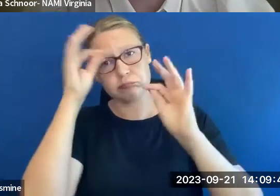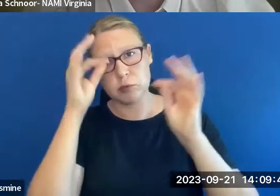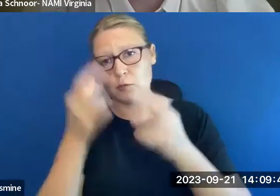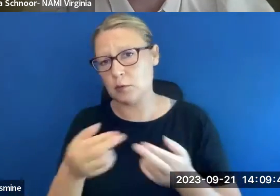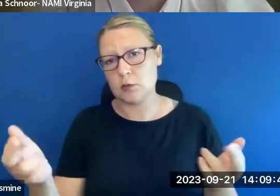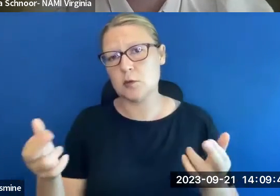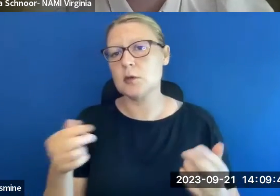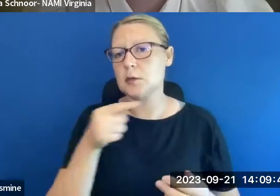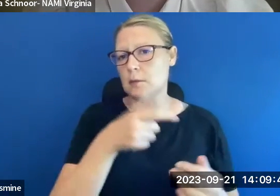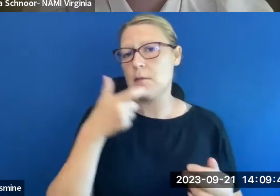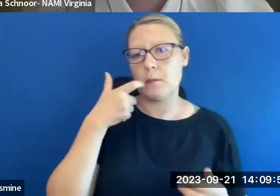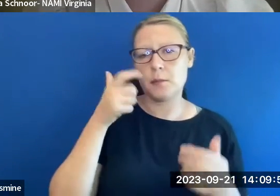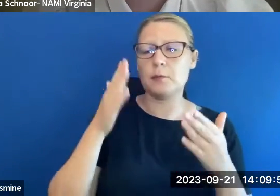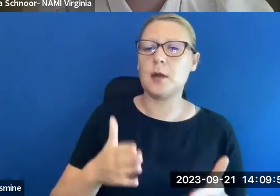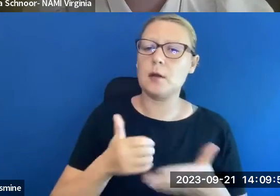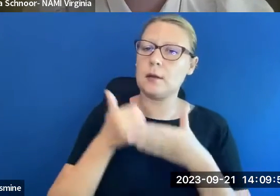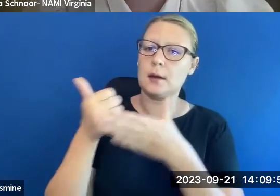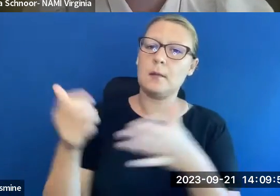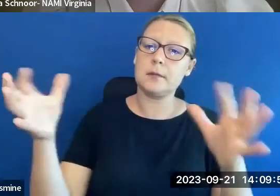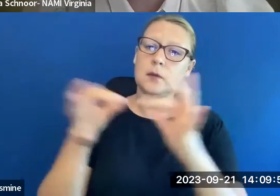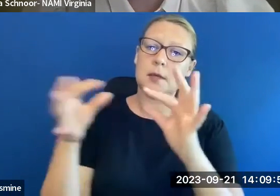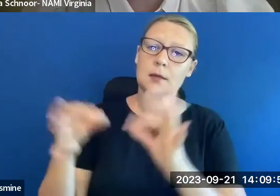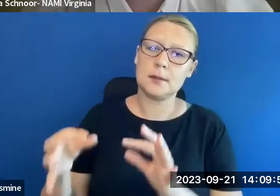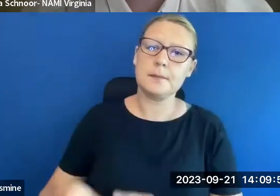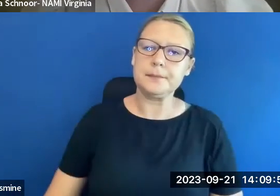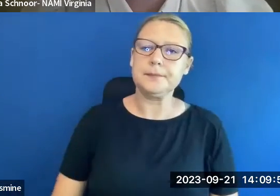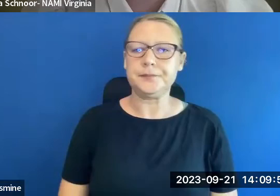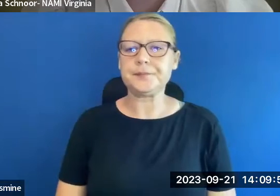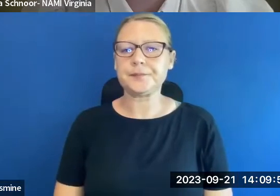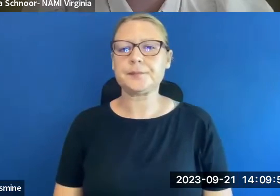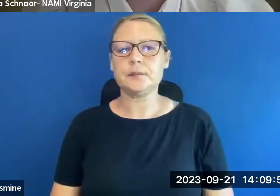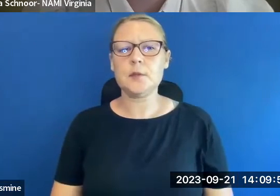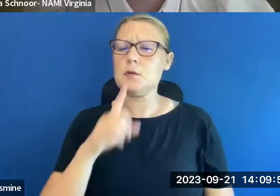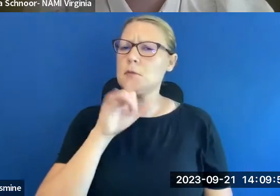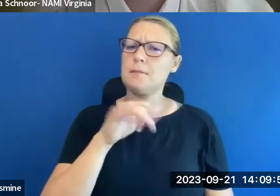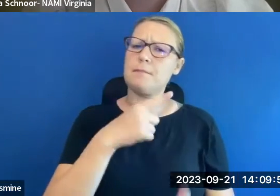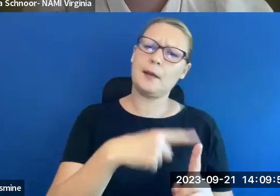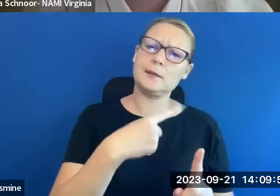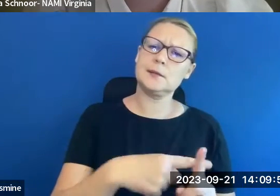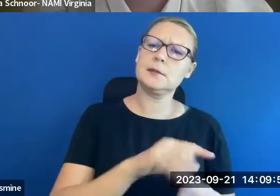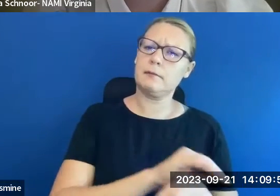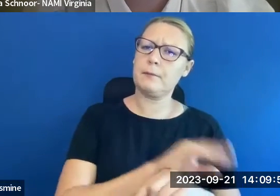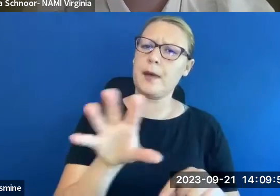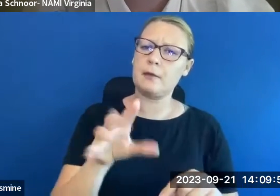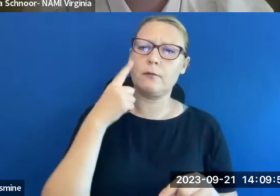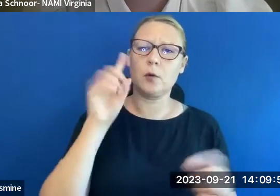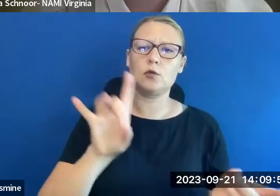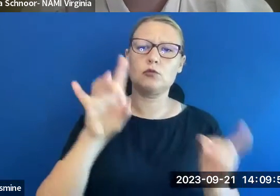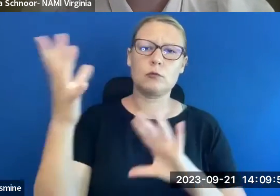has very much a positive effect on mental health, at least in terms of crisis